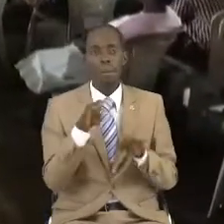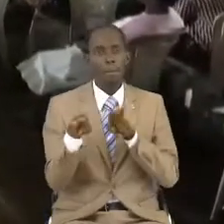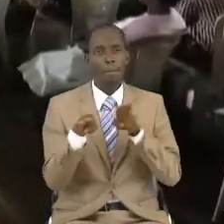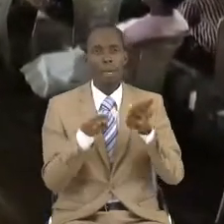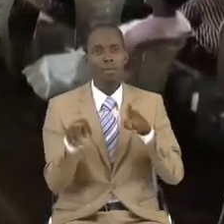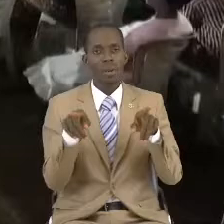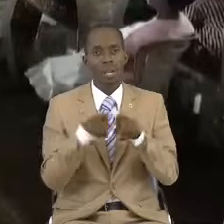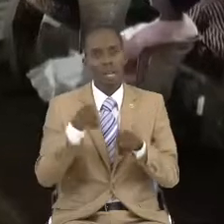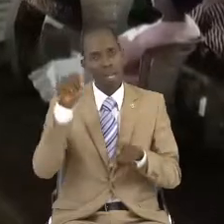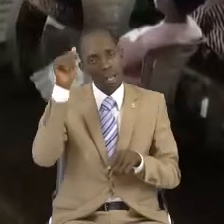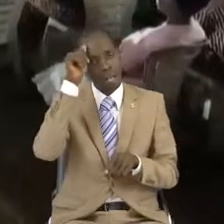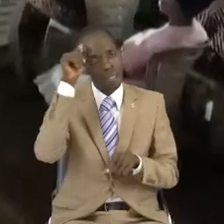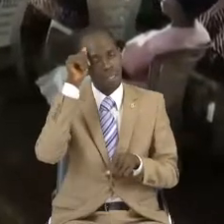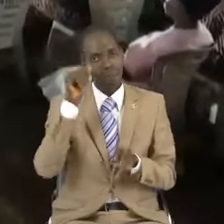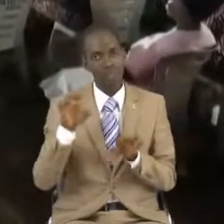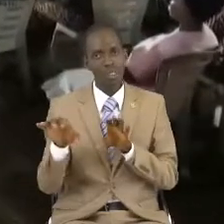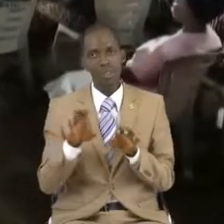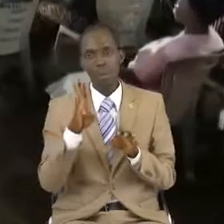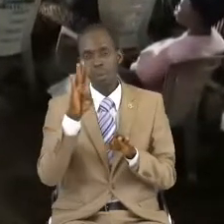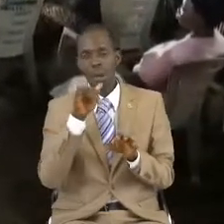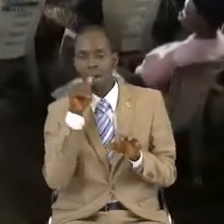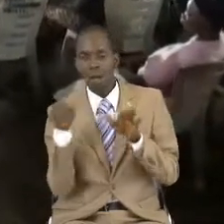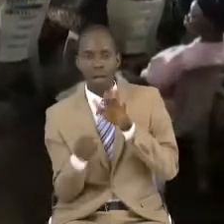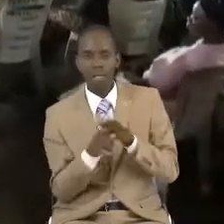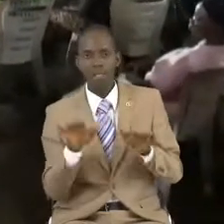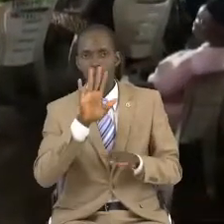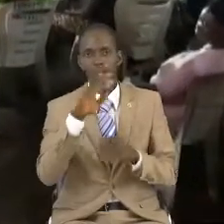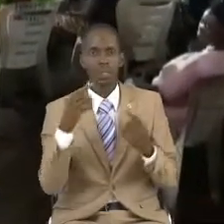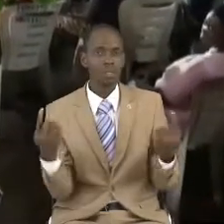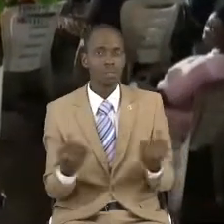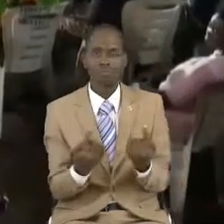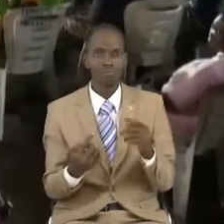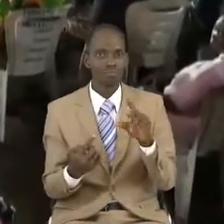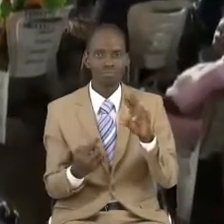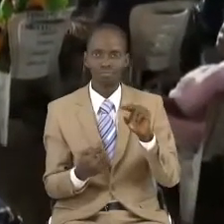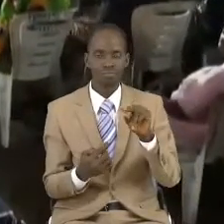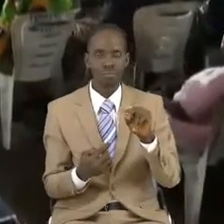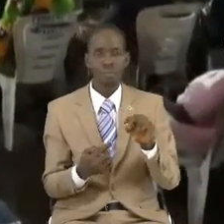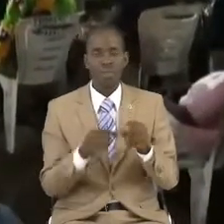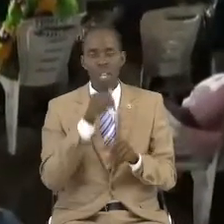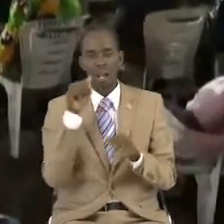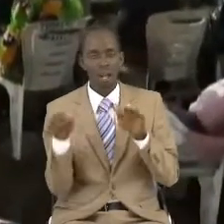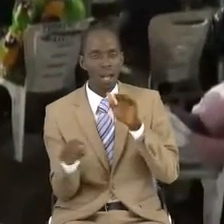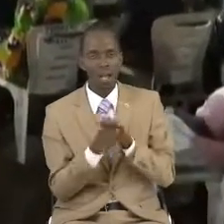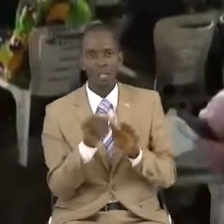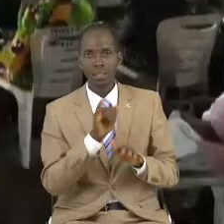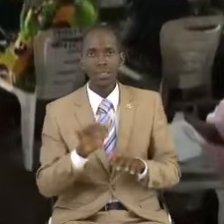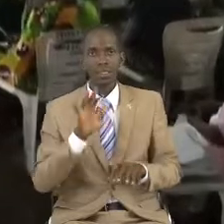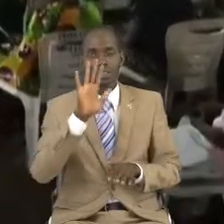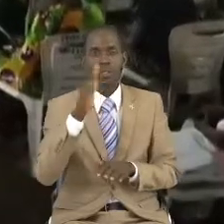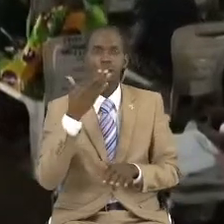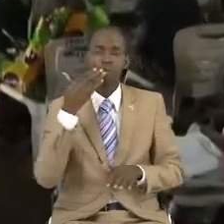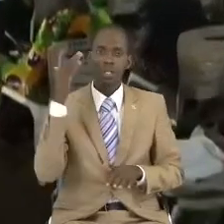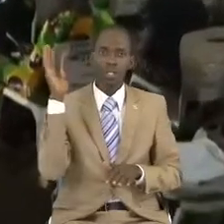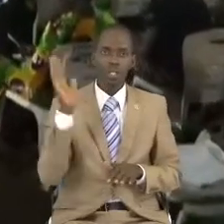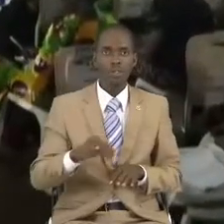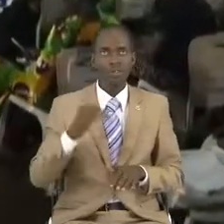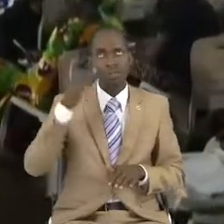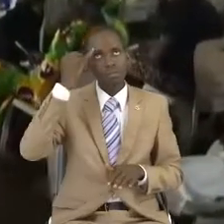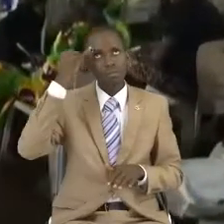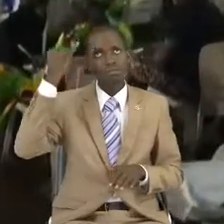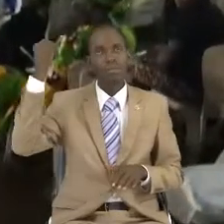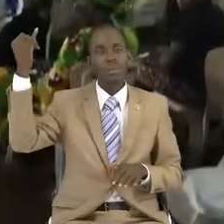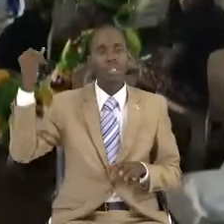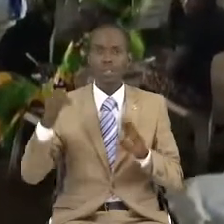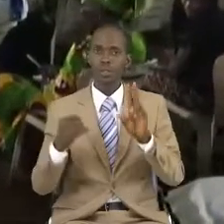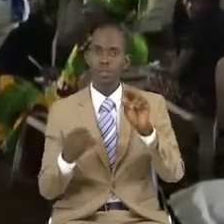covering up your sin covering up your evil imagination look at verse